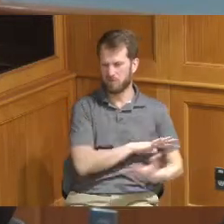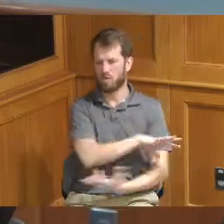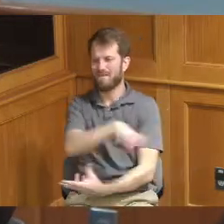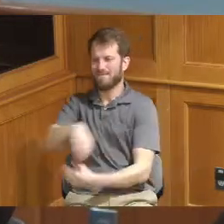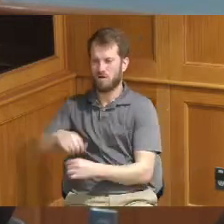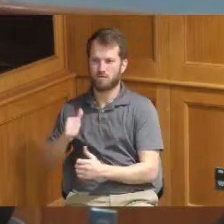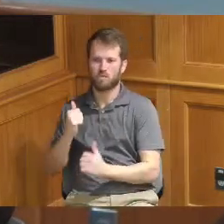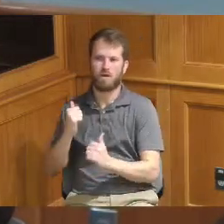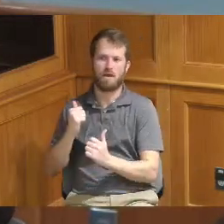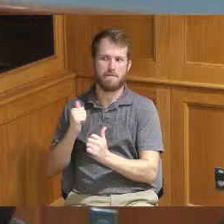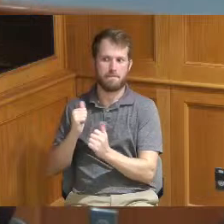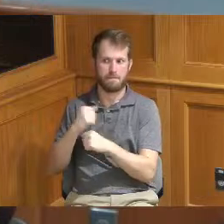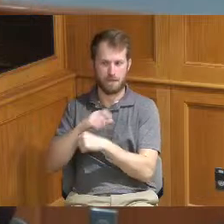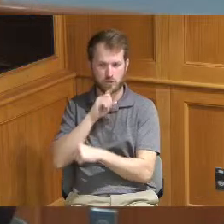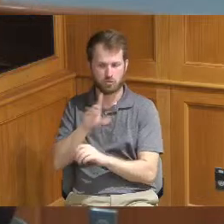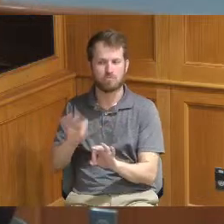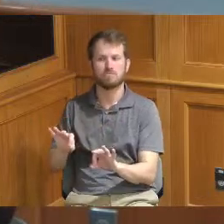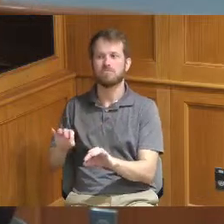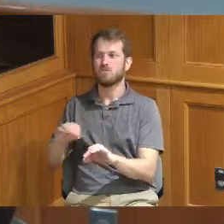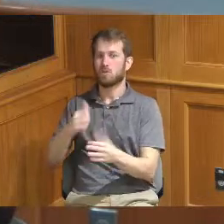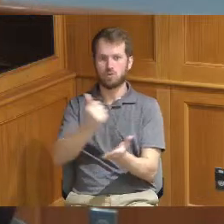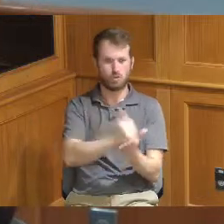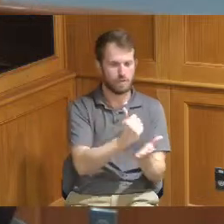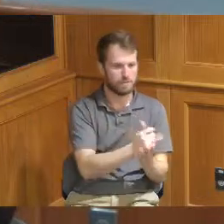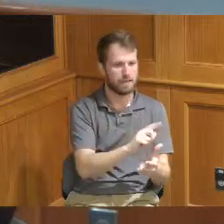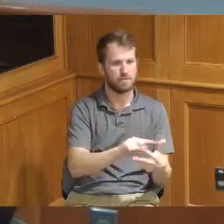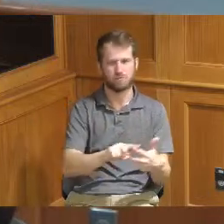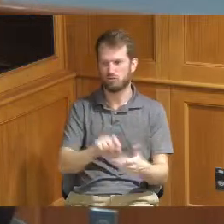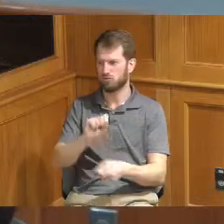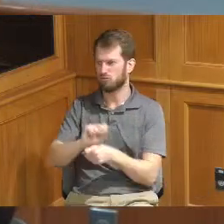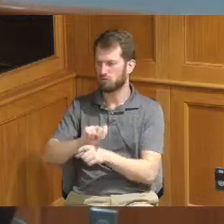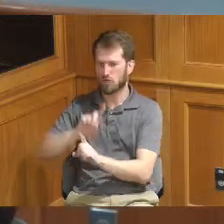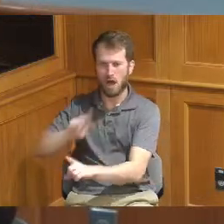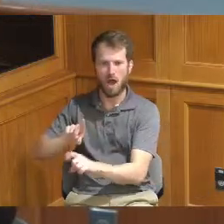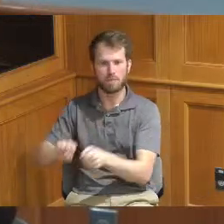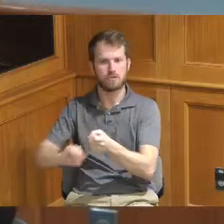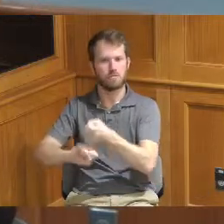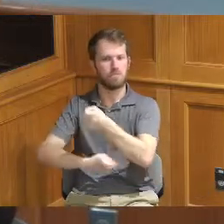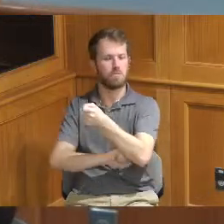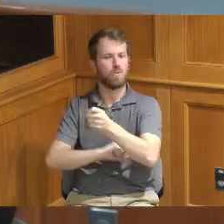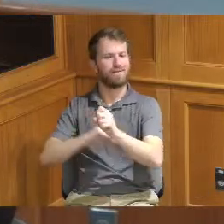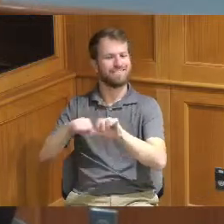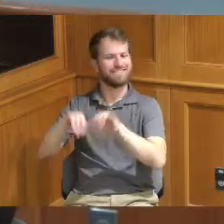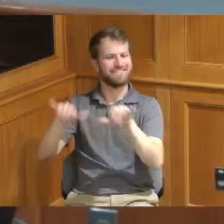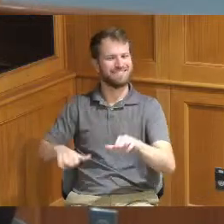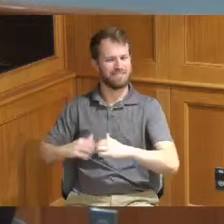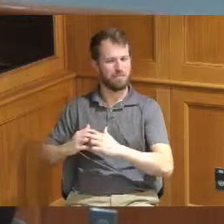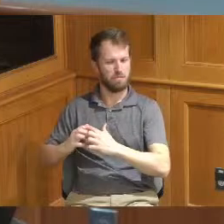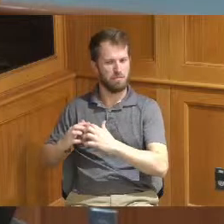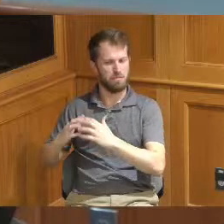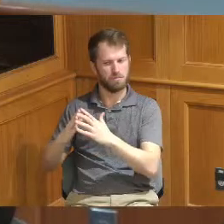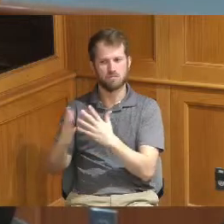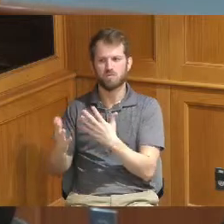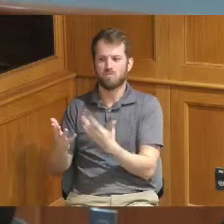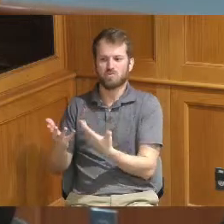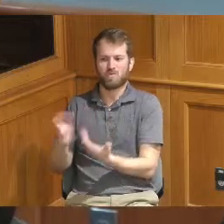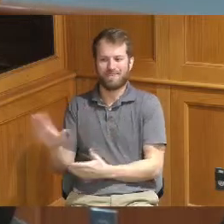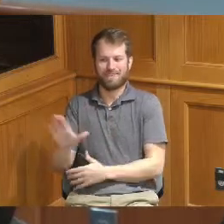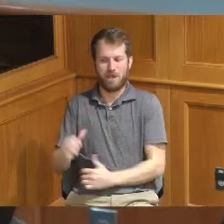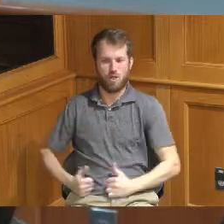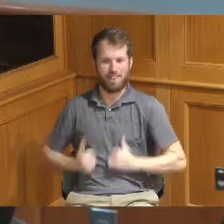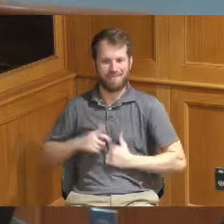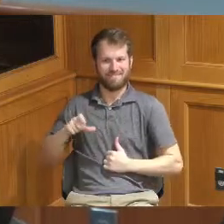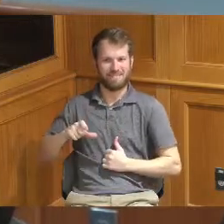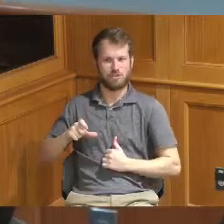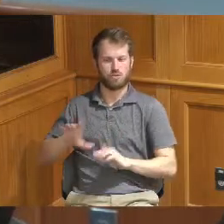treatment, seeking employment, building support systems, doing the things they need to do to rebuild their lives while living in a